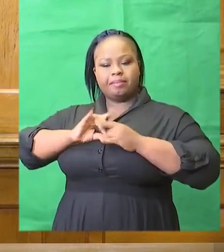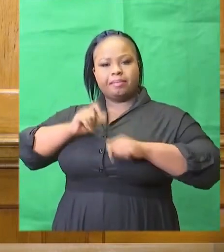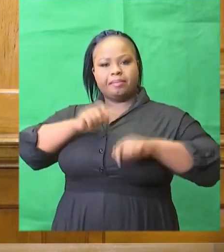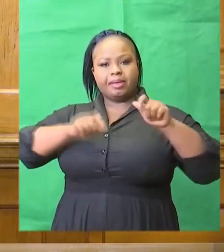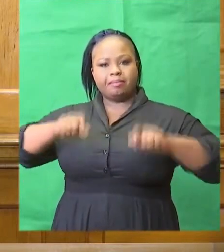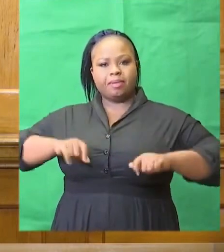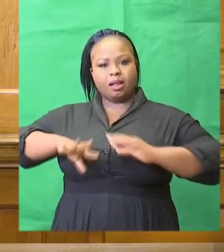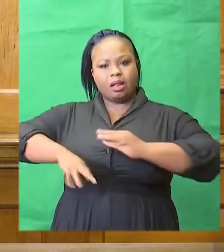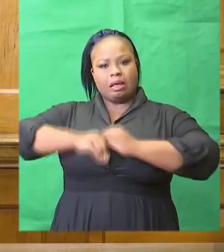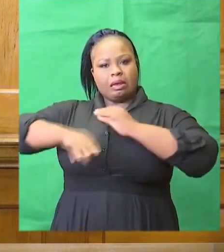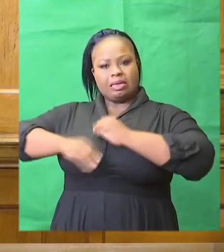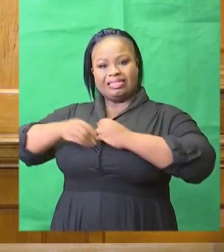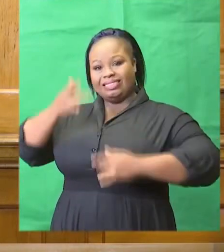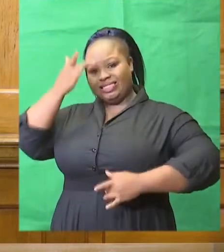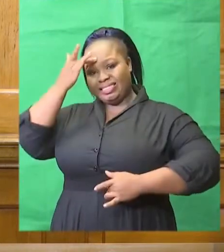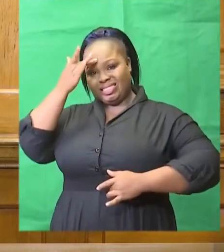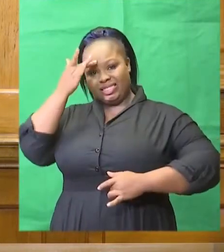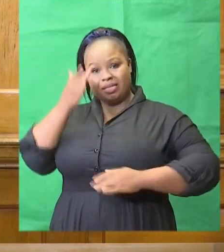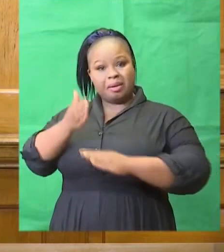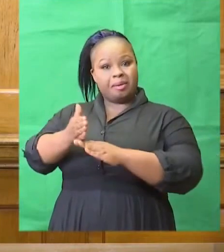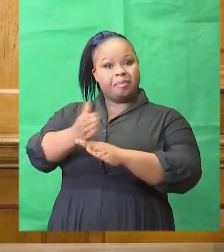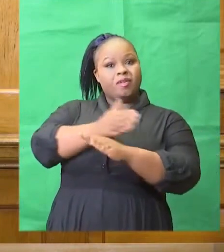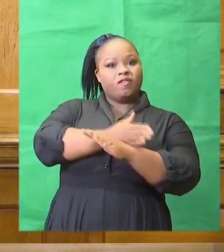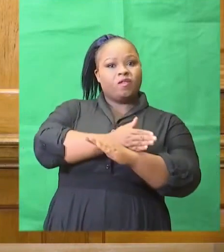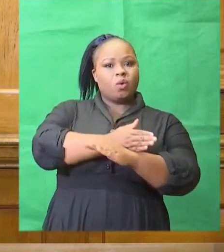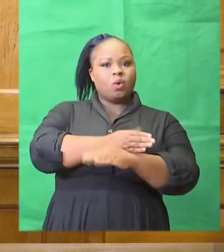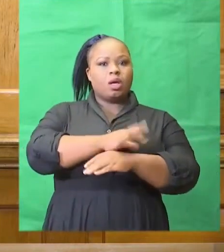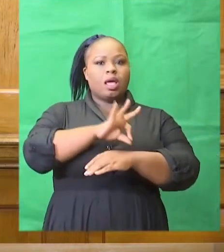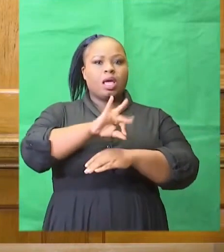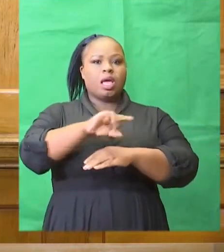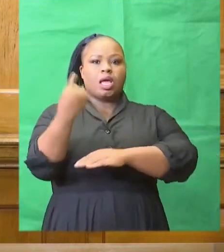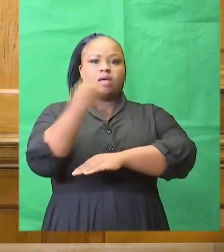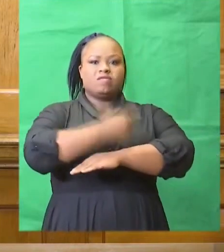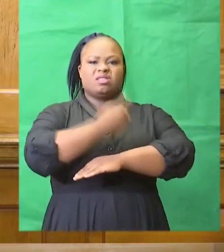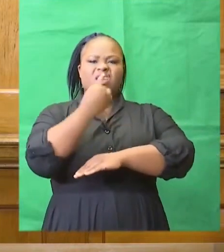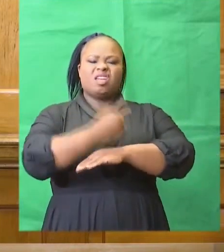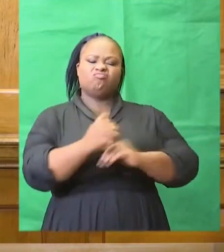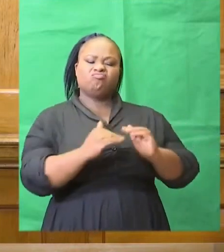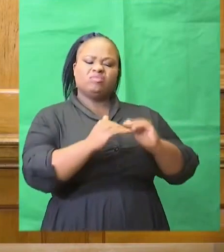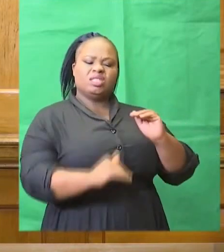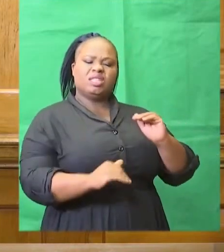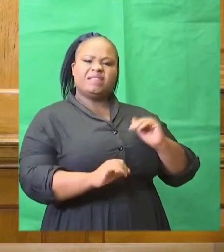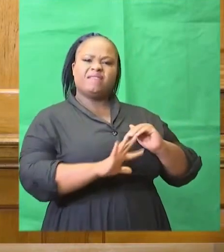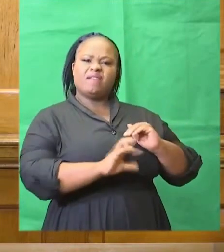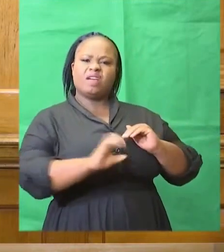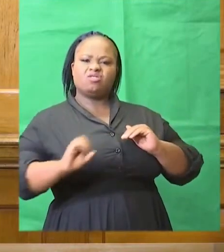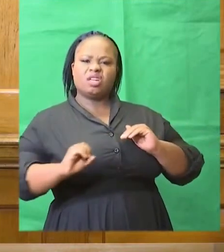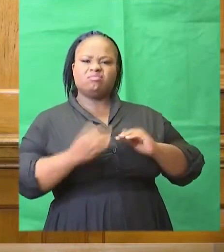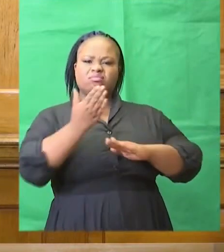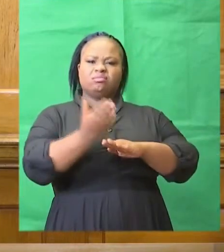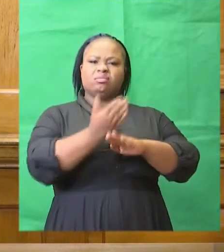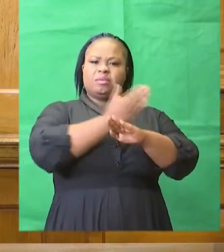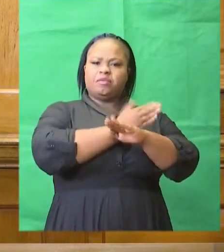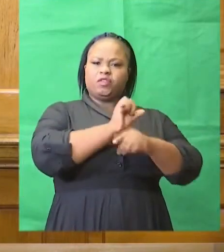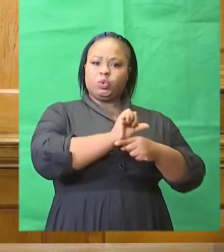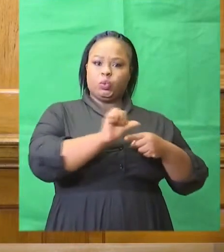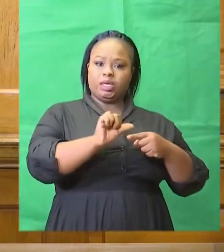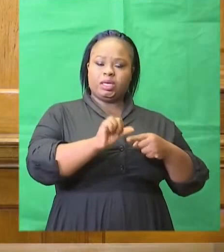days, compared to just 500 new daily cases in the previous week,